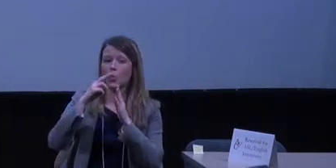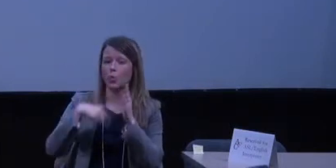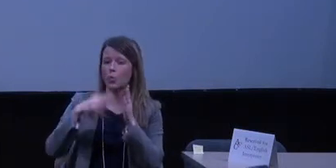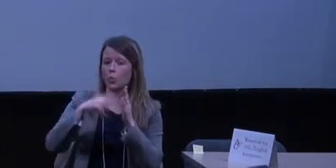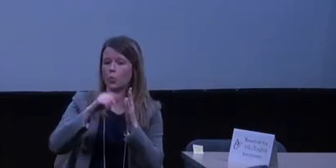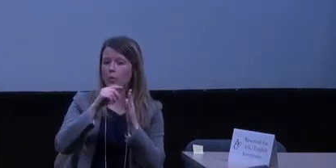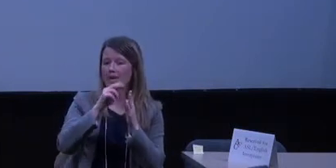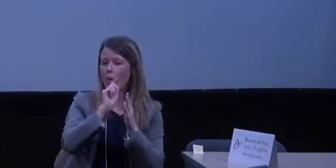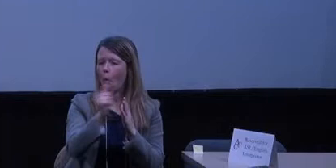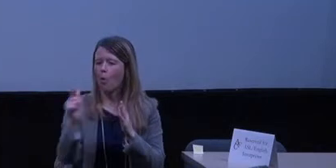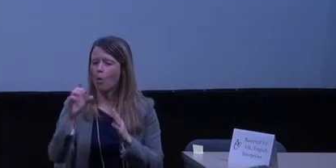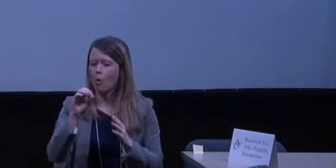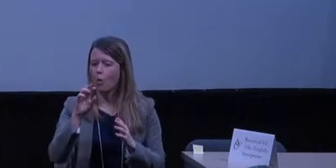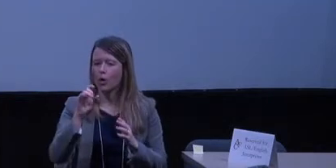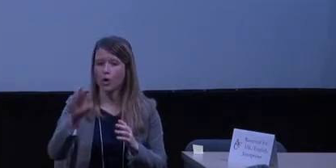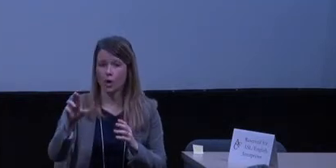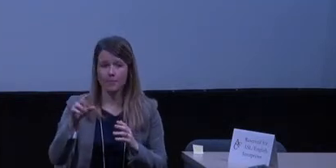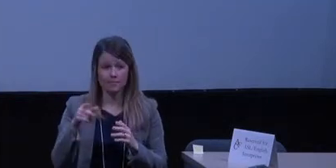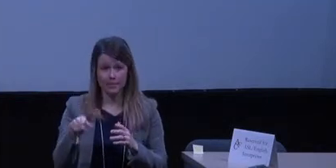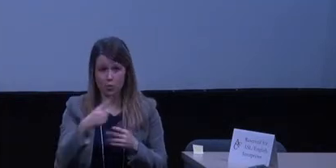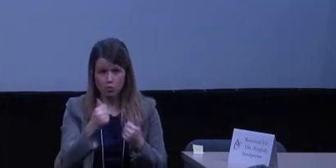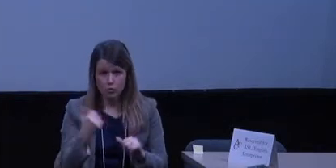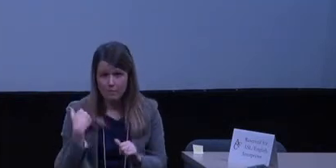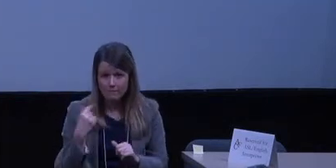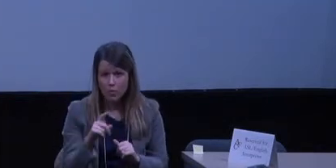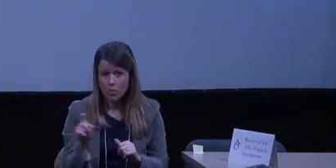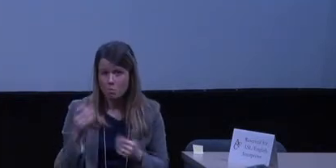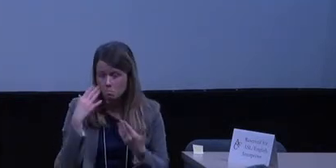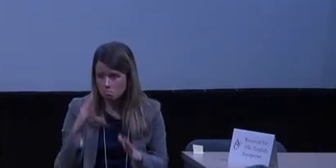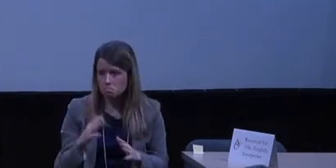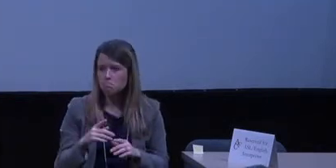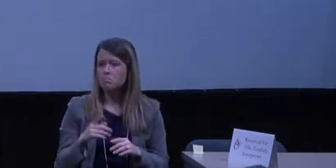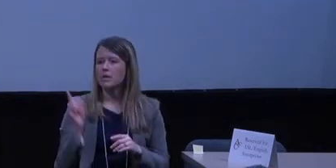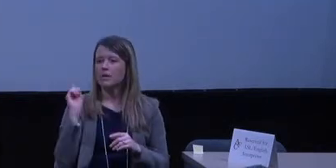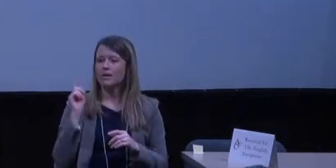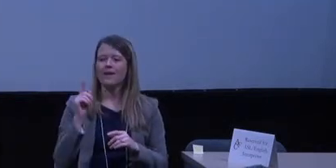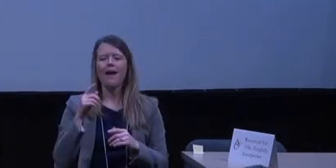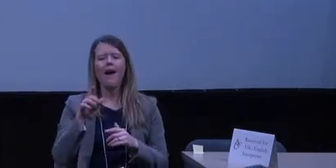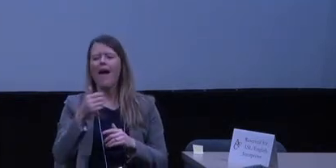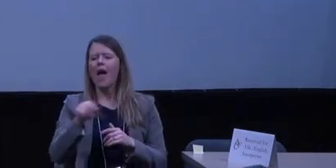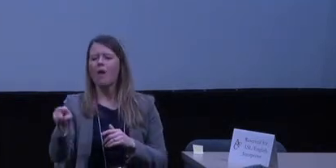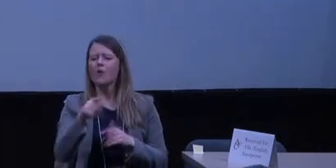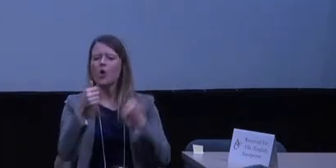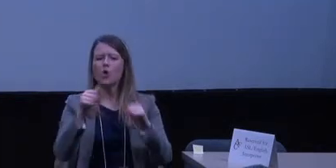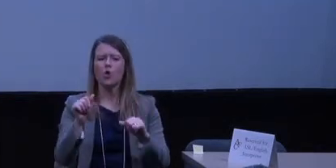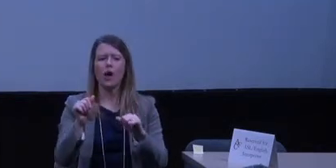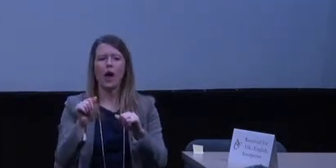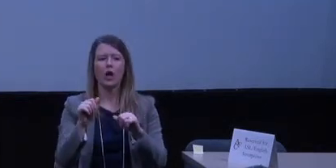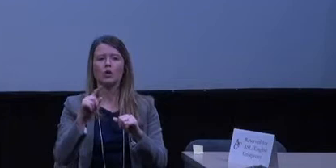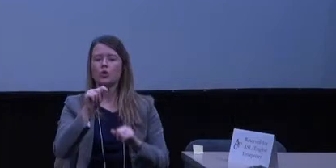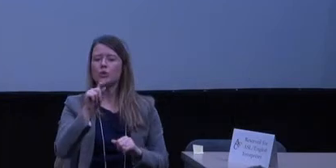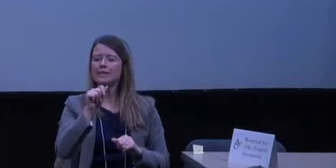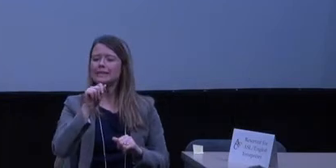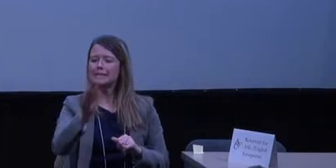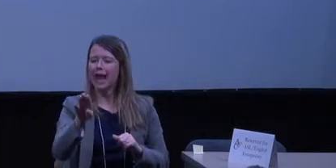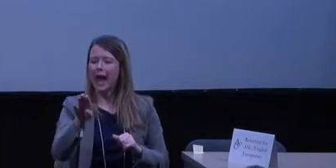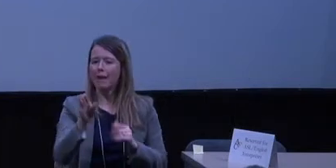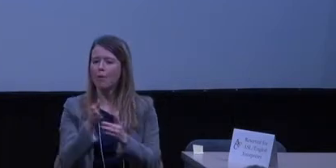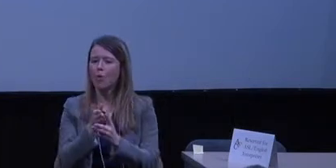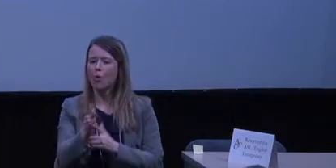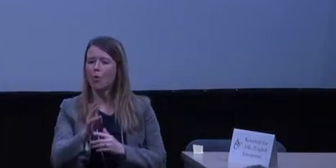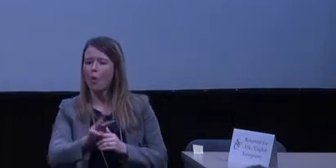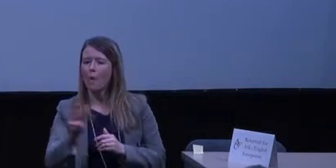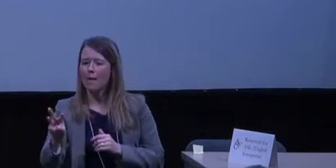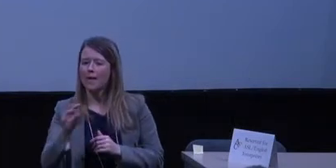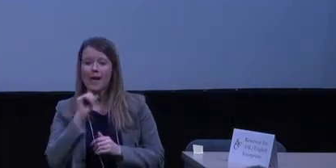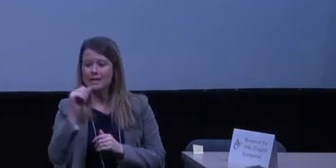has tried this before, but has anybody ever tried to tab through a website? Don't use your mouse. Tab through a